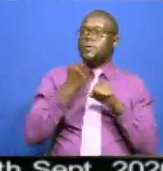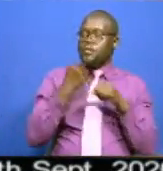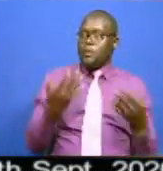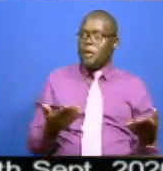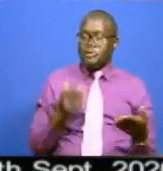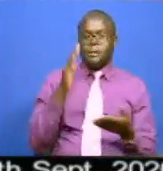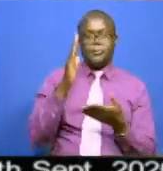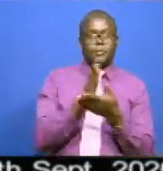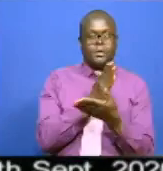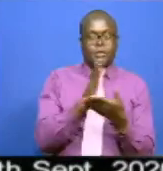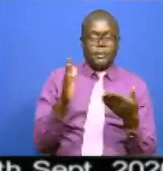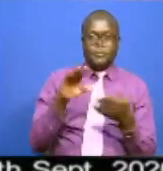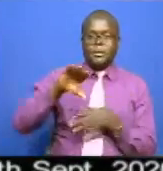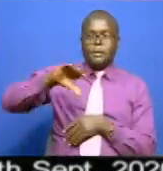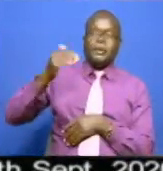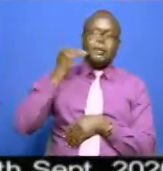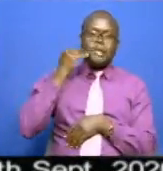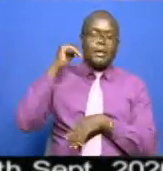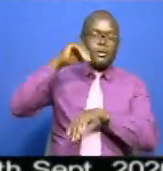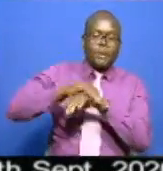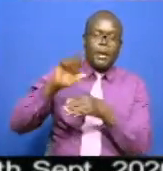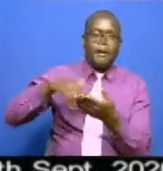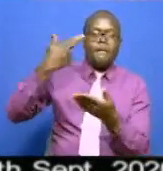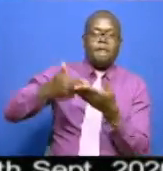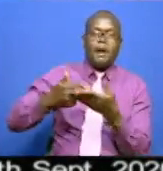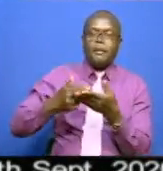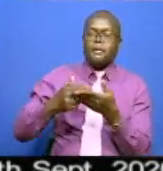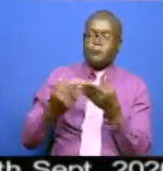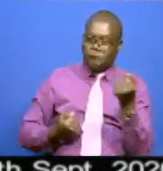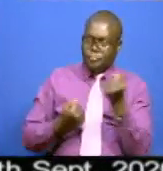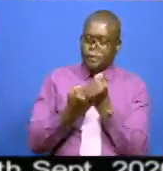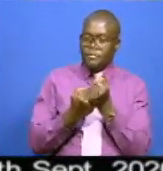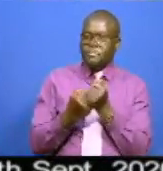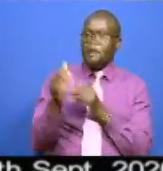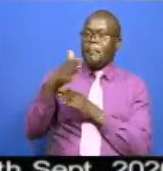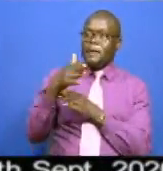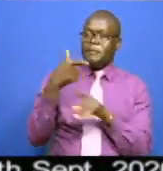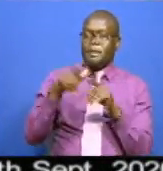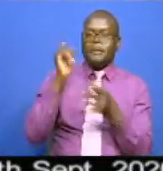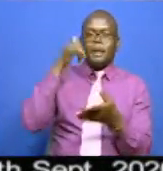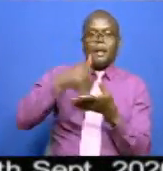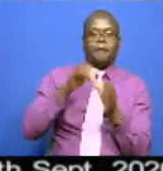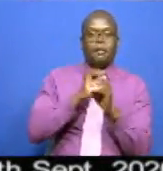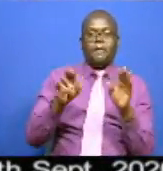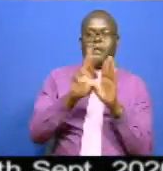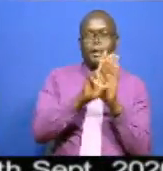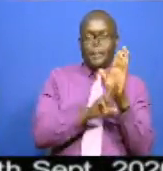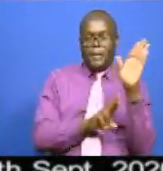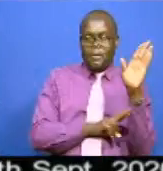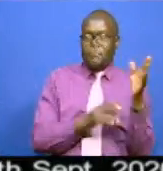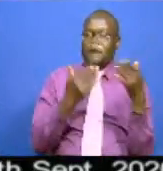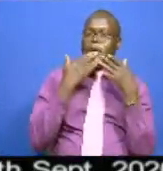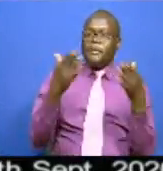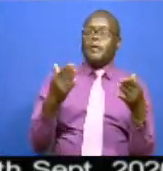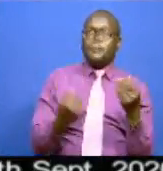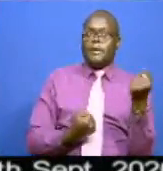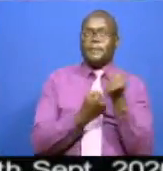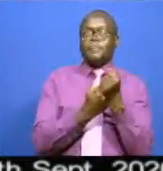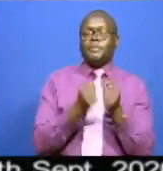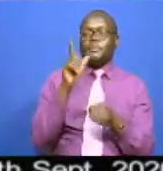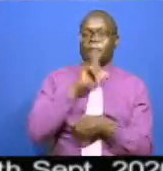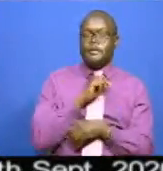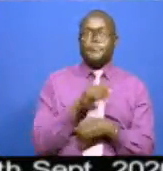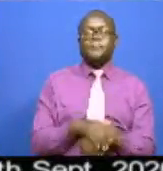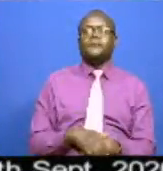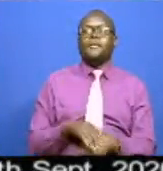would be able, for instance, to get more resources based on fishing, which I don't think is obtaining in this formula. Otherwise, thank you and I support.